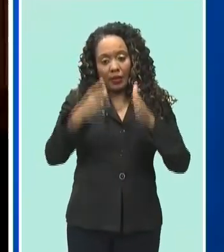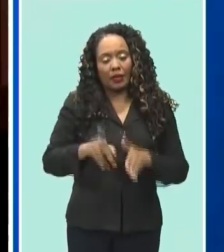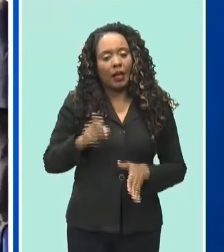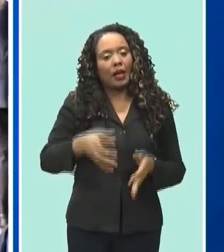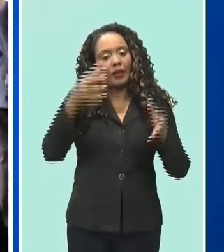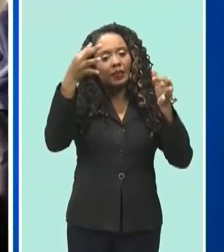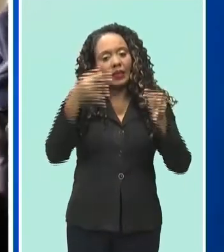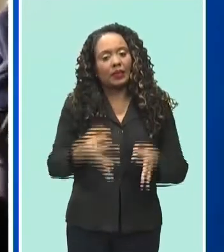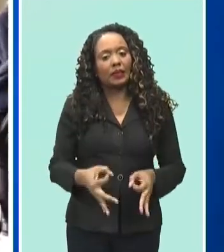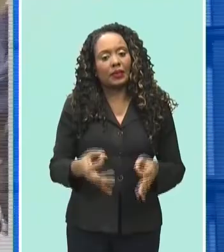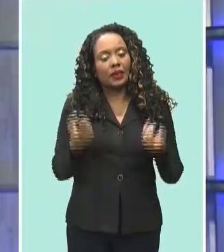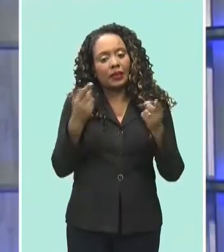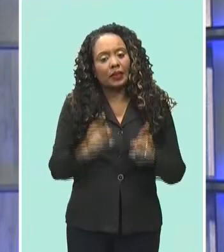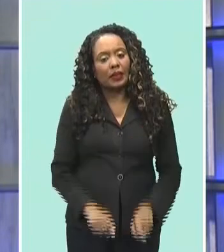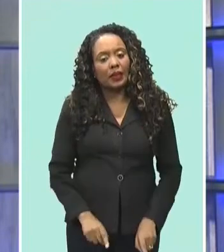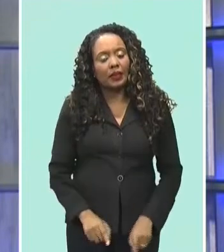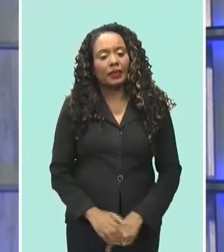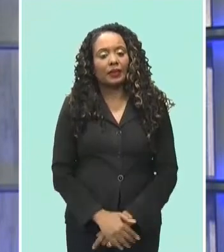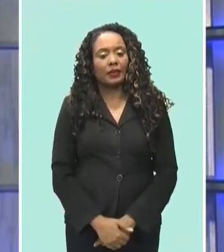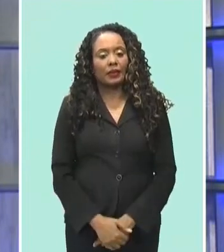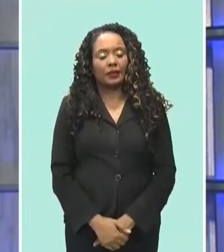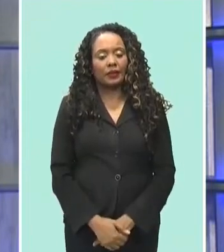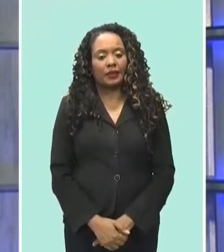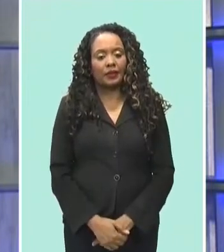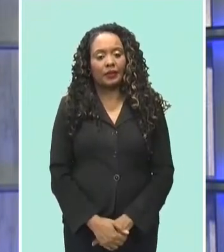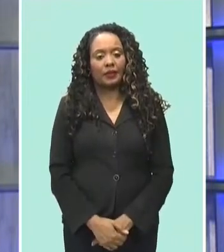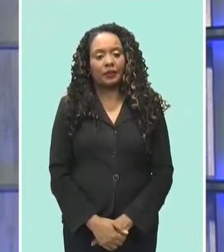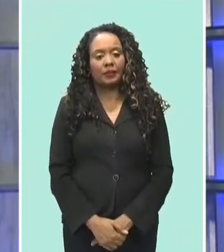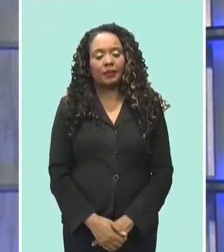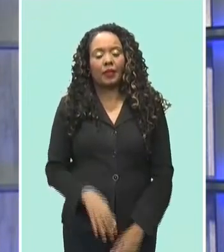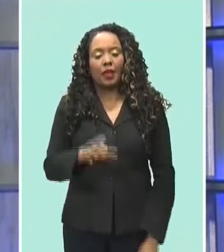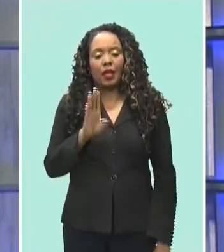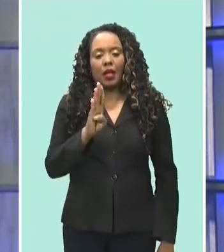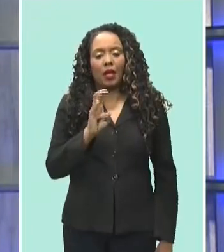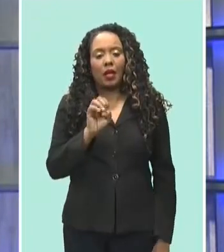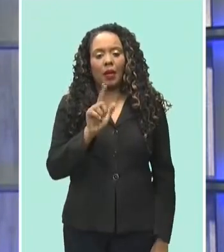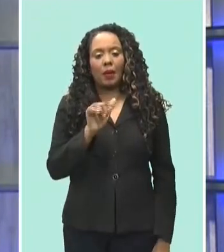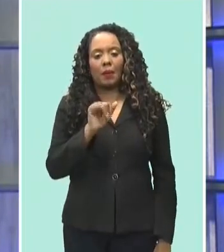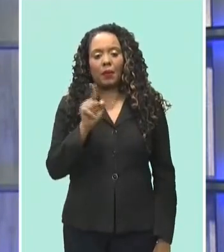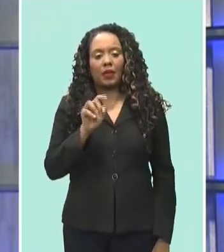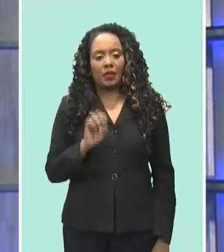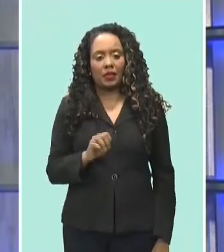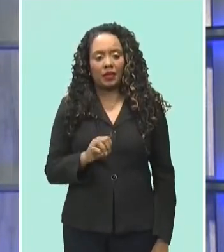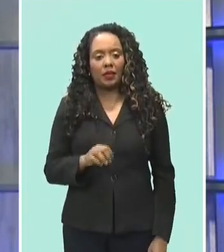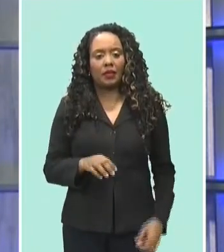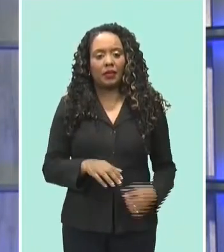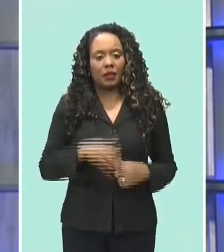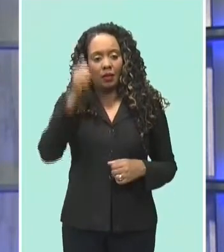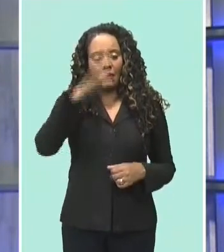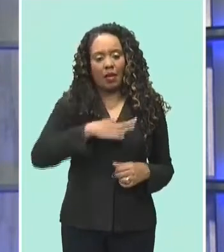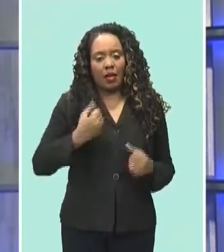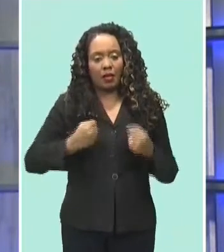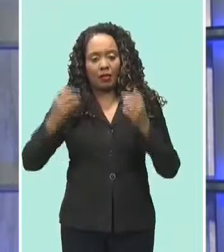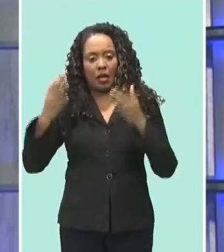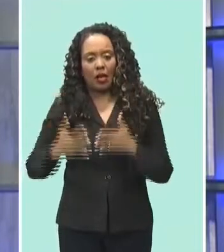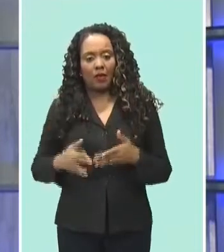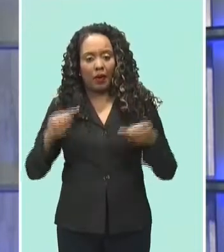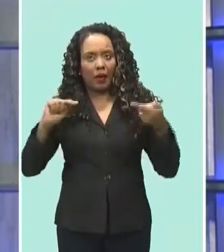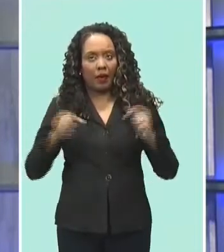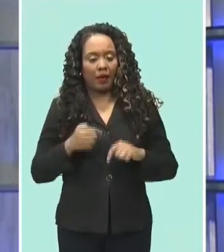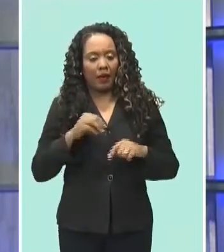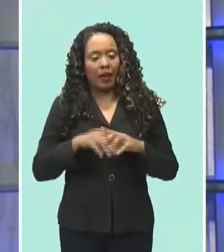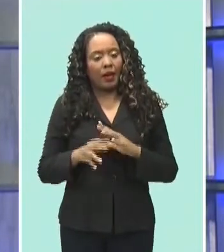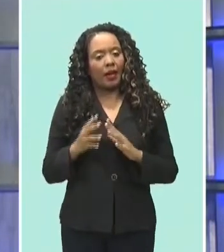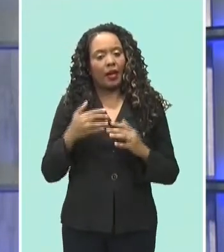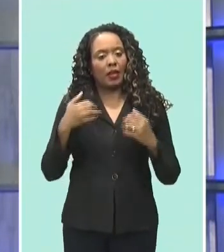plausible date for elections. In Belize now, opposition leader John Briceno and his driver were injured in a traffic accident.